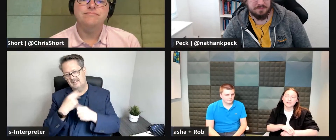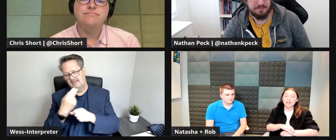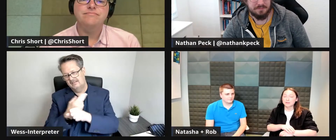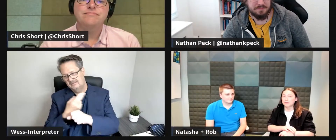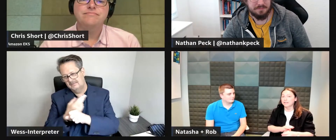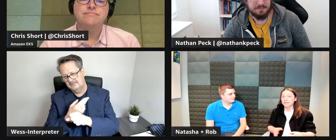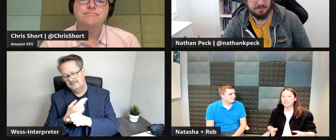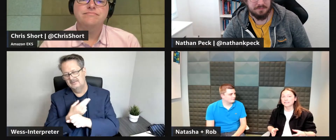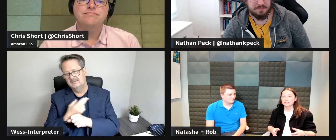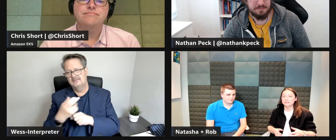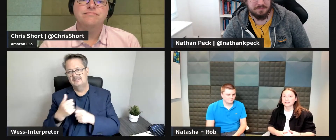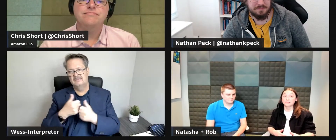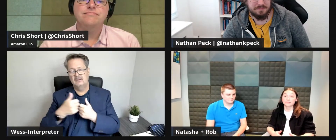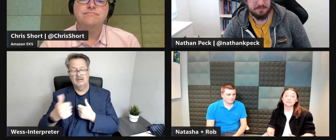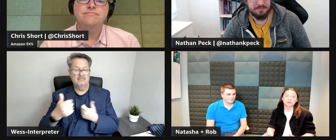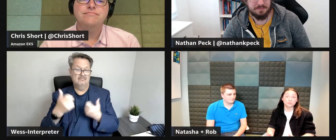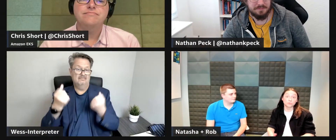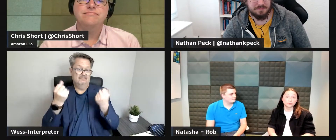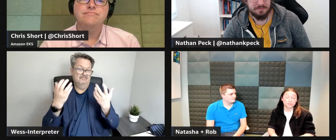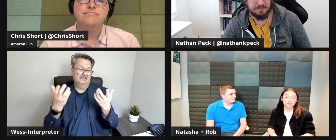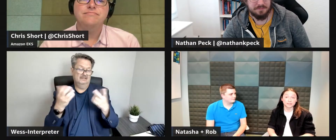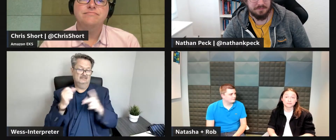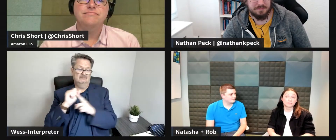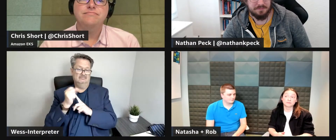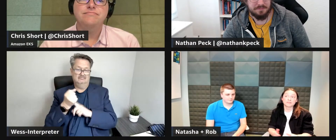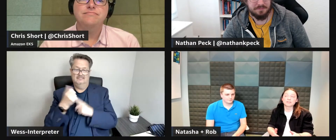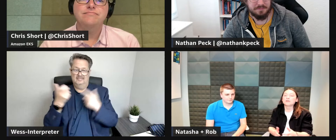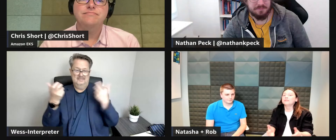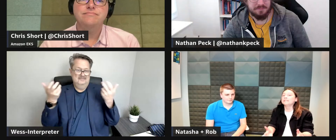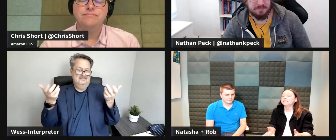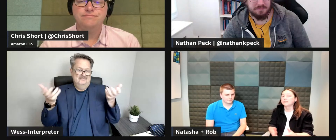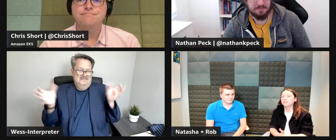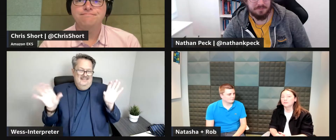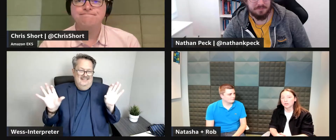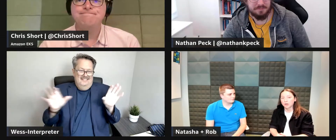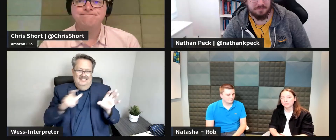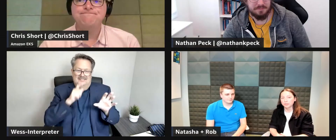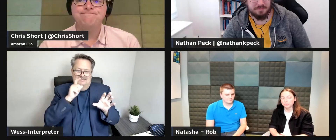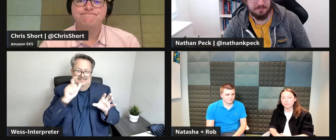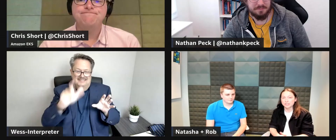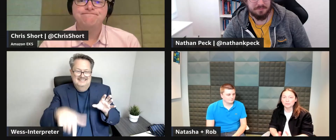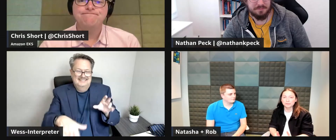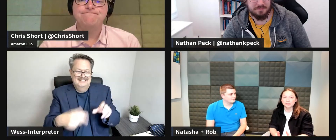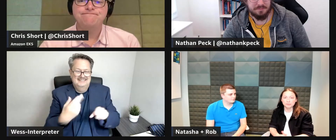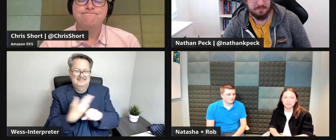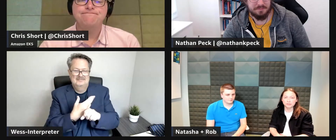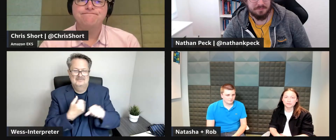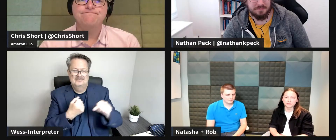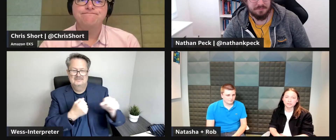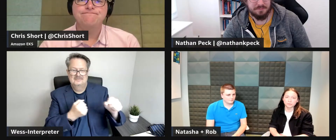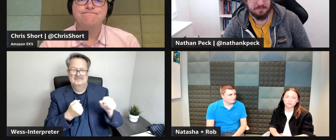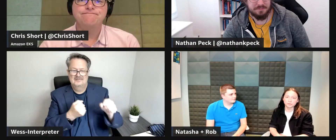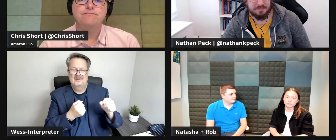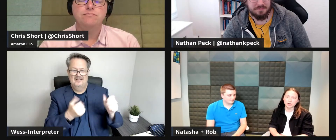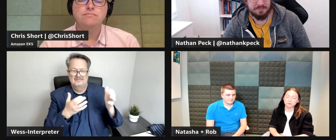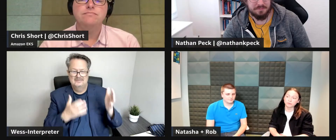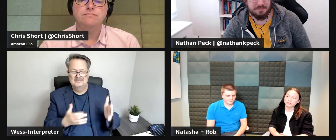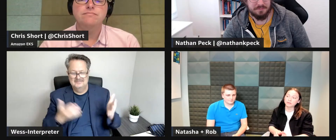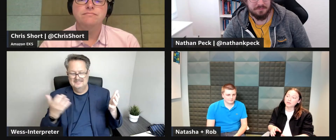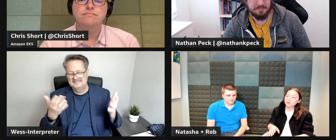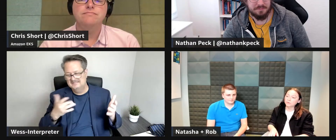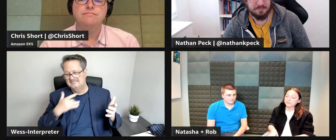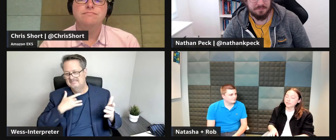And in many cases, they don't want to, they don't need to use Carpenter. It just happens to be the new thing that they want to experiment